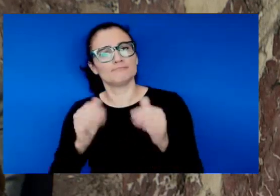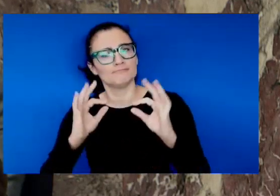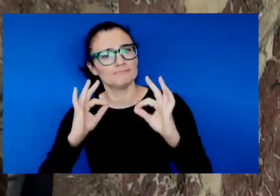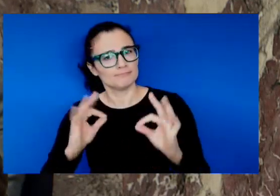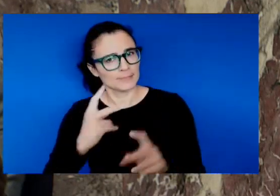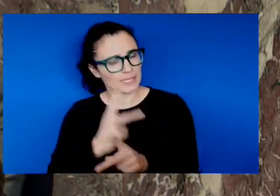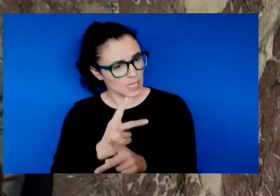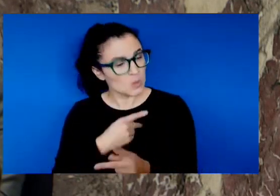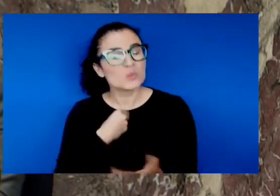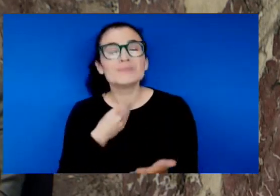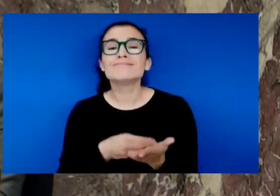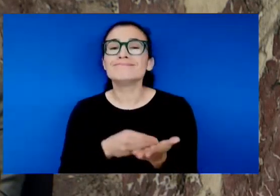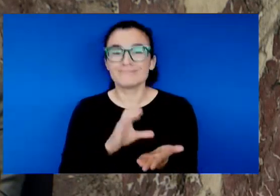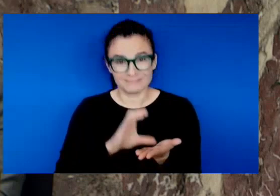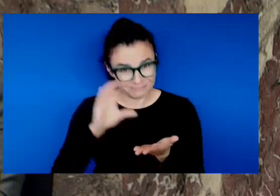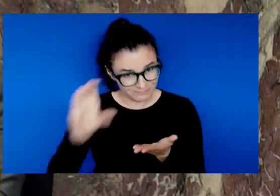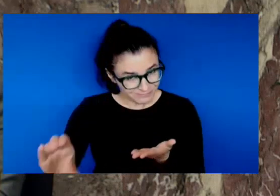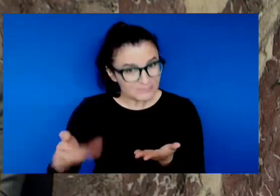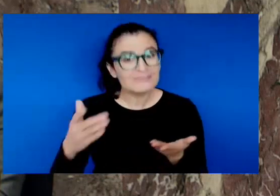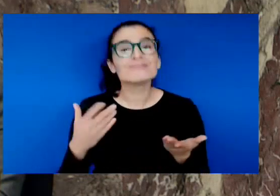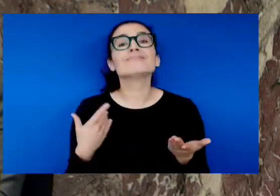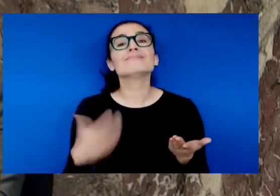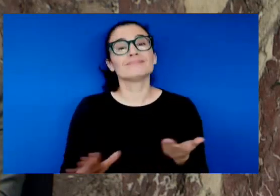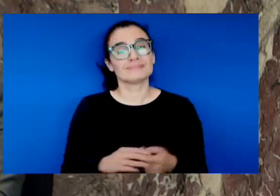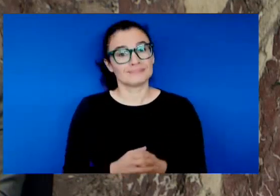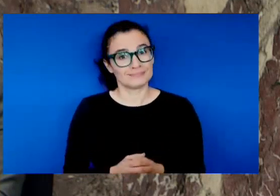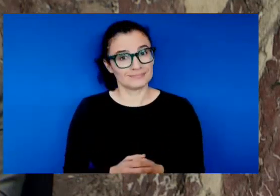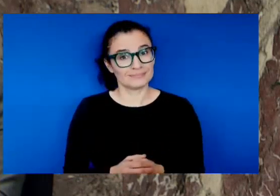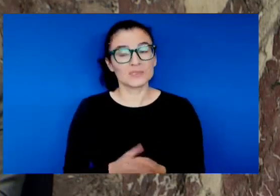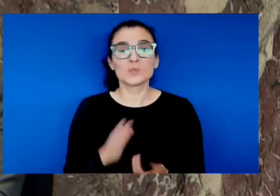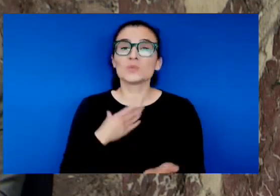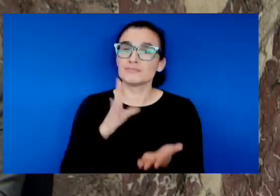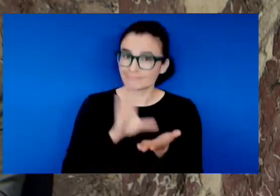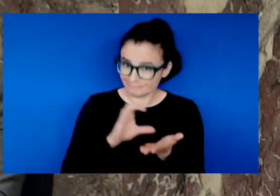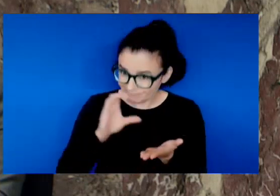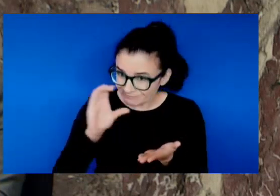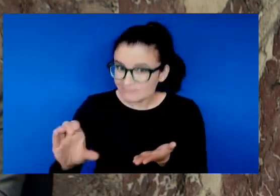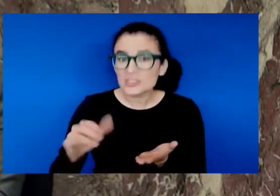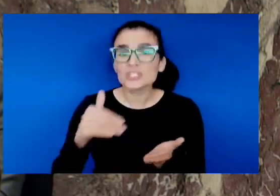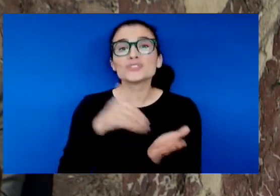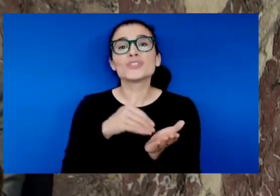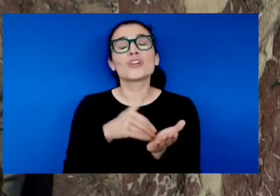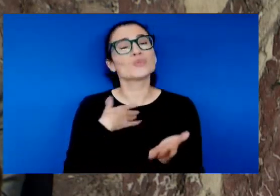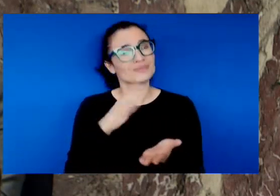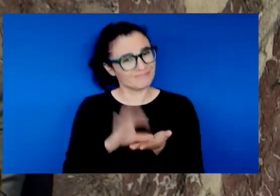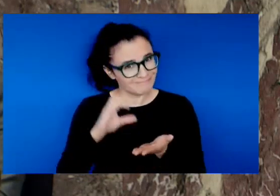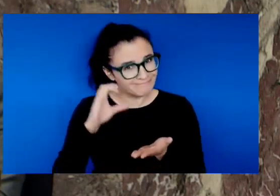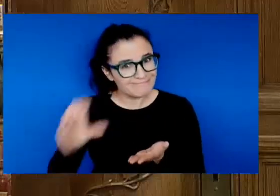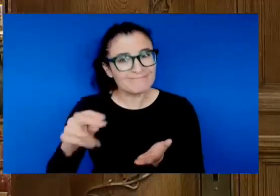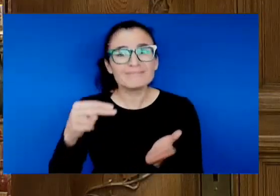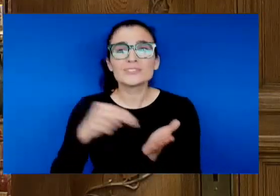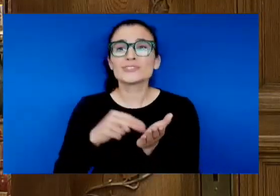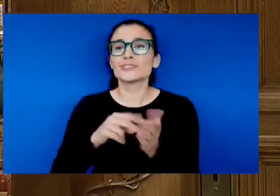increasing doctors and nurses and healthcare services in Kamloops, and we're going to continue to do so.